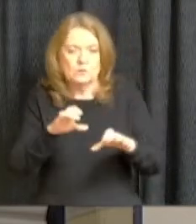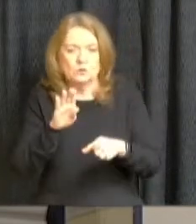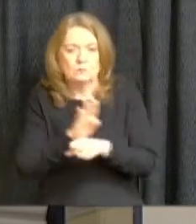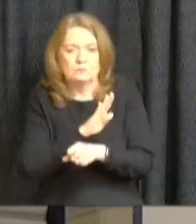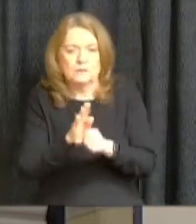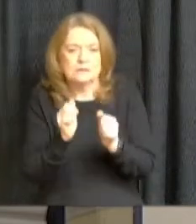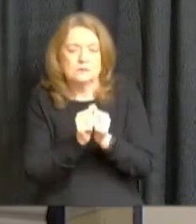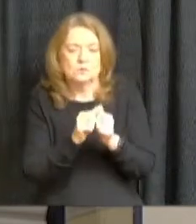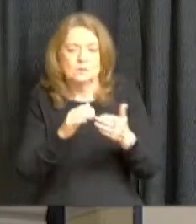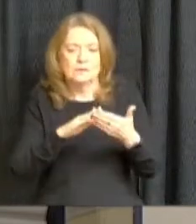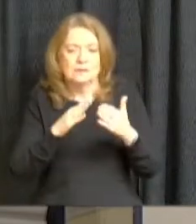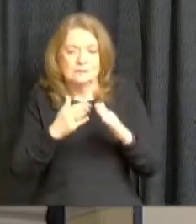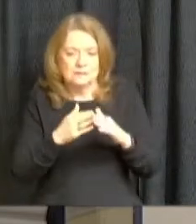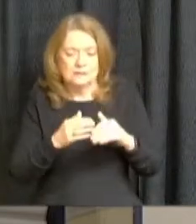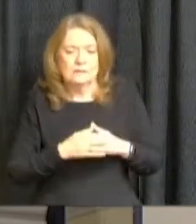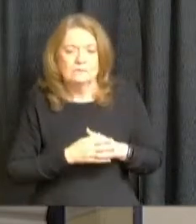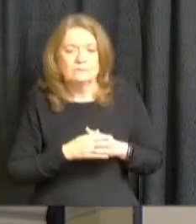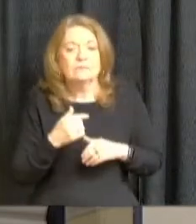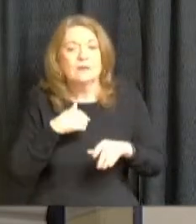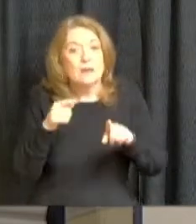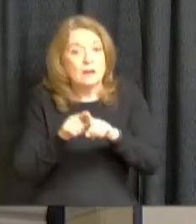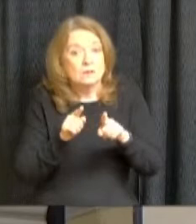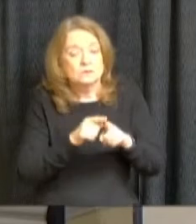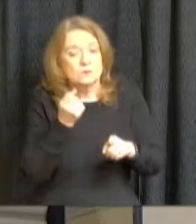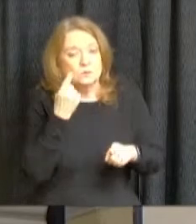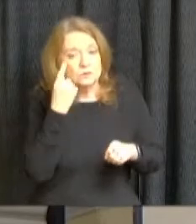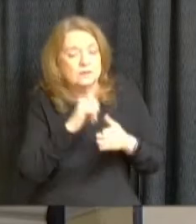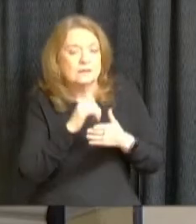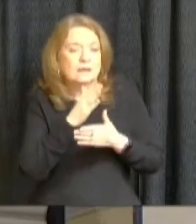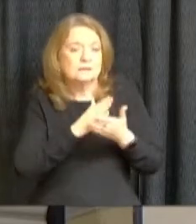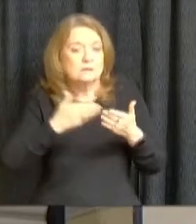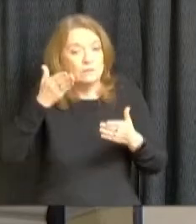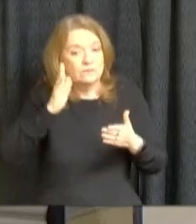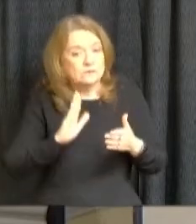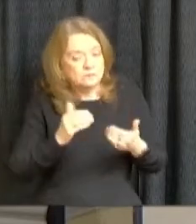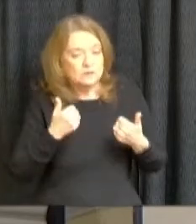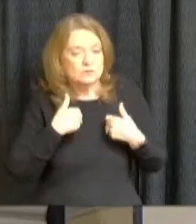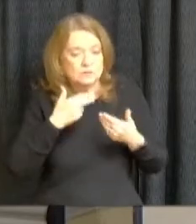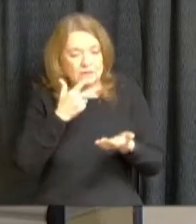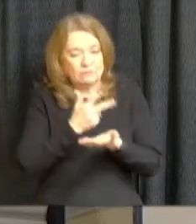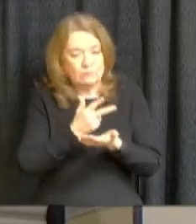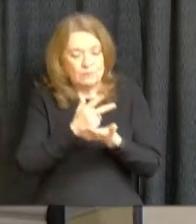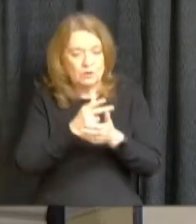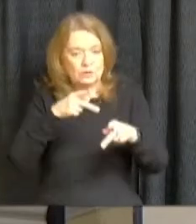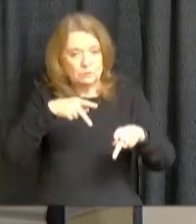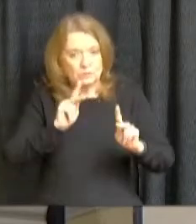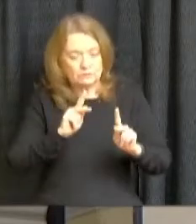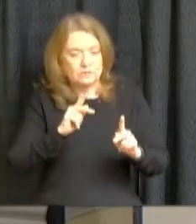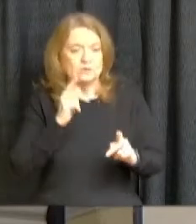with the city. I also understand that some of the speakers have parking privileges either by